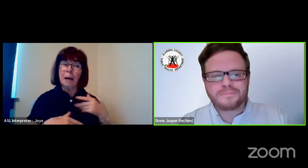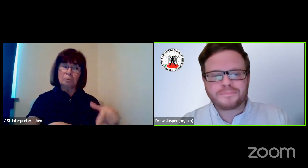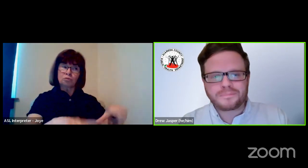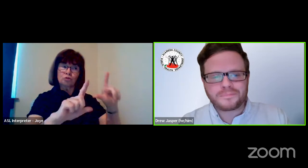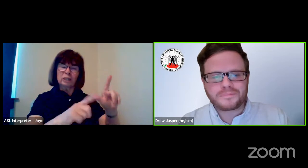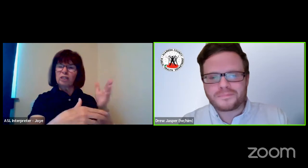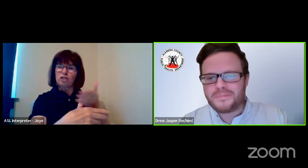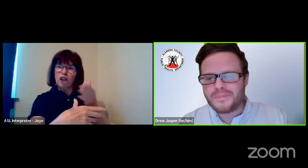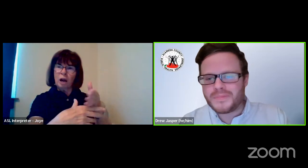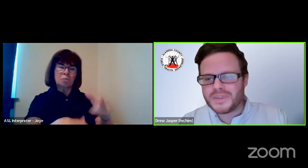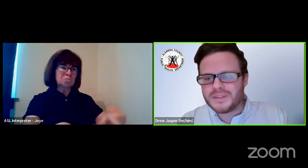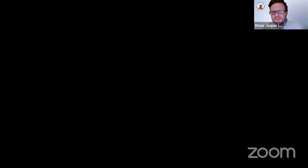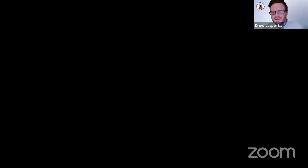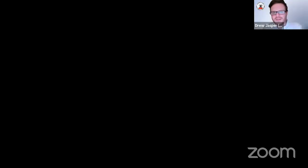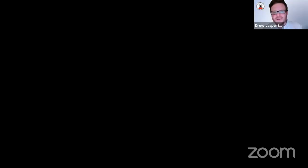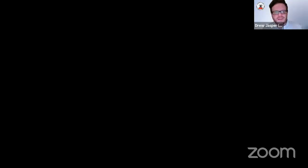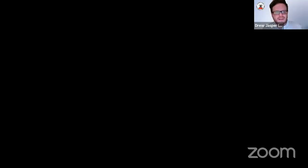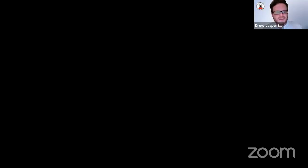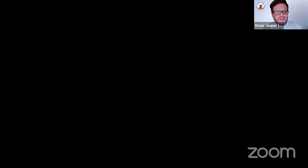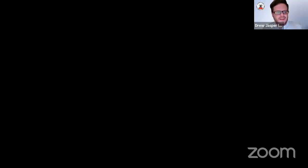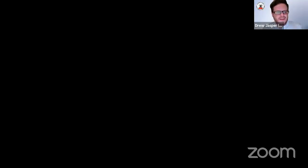in.